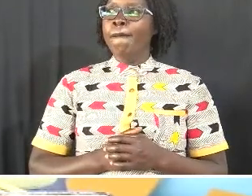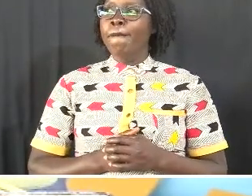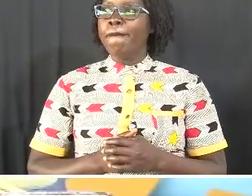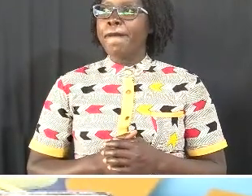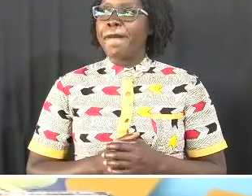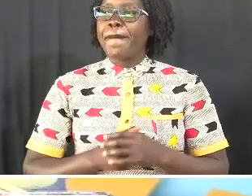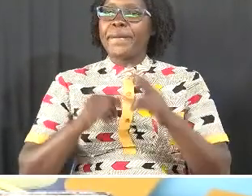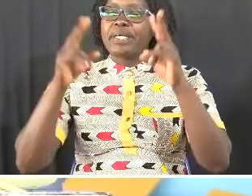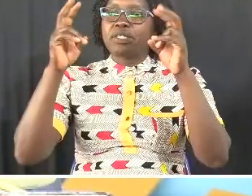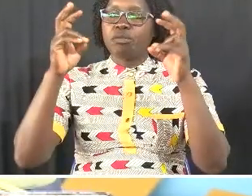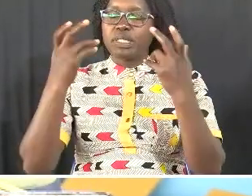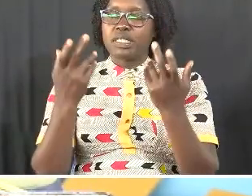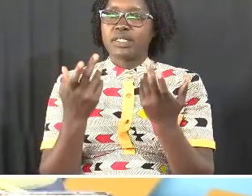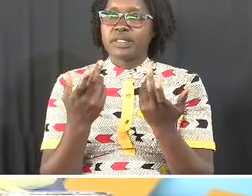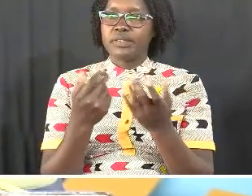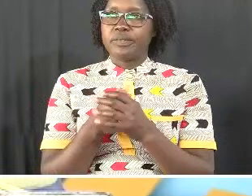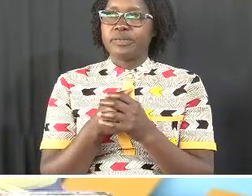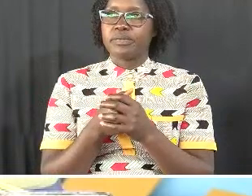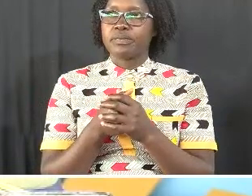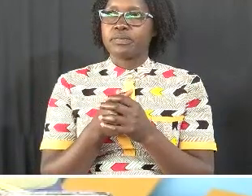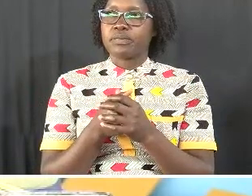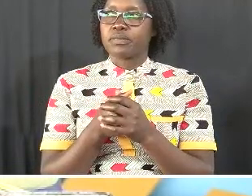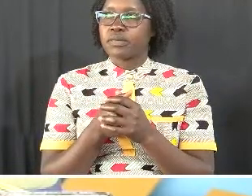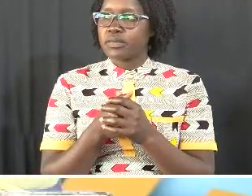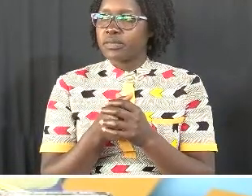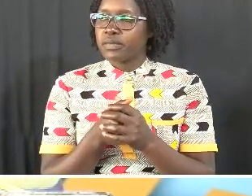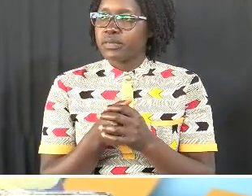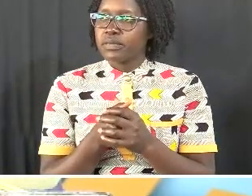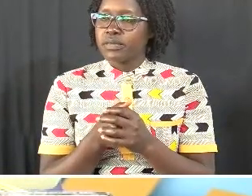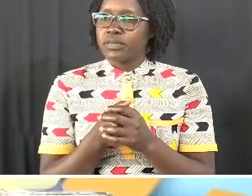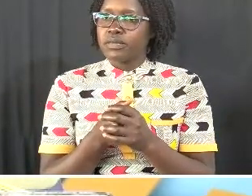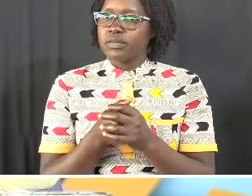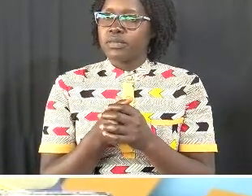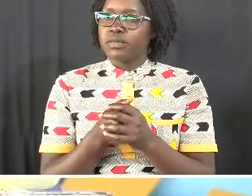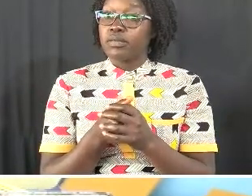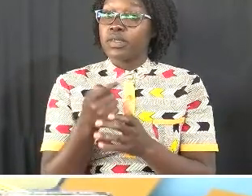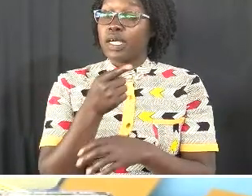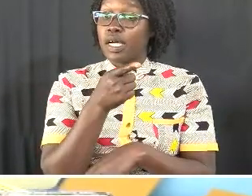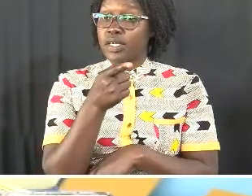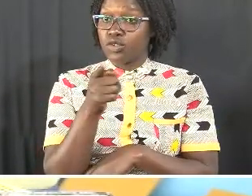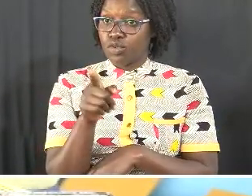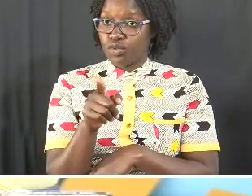The topic is, are you